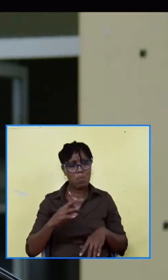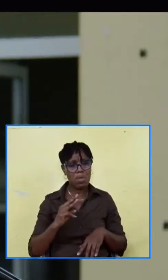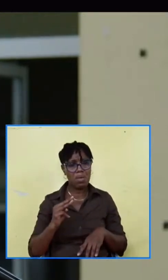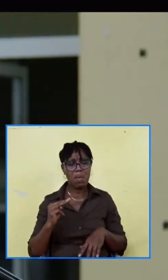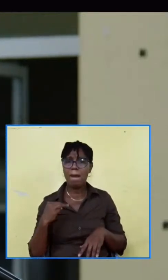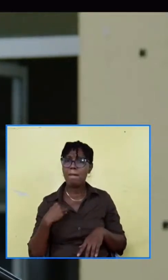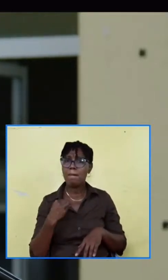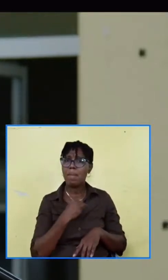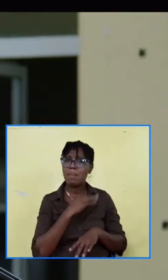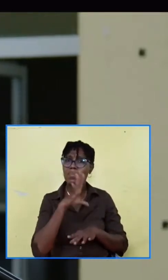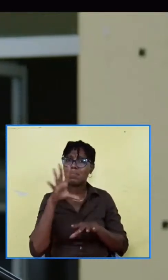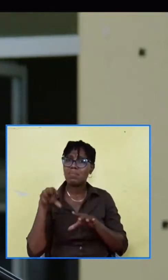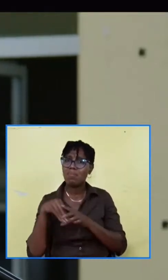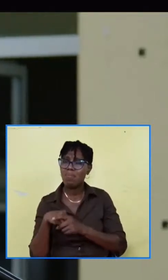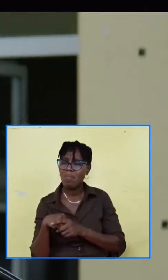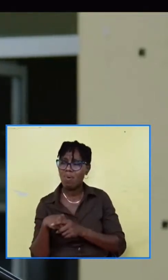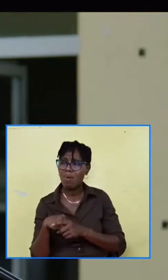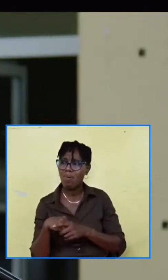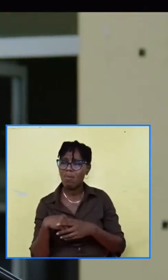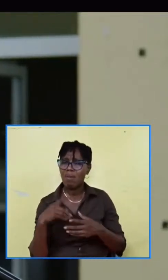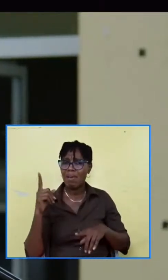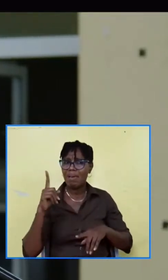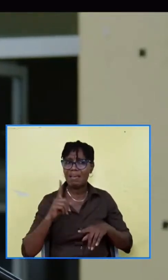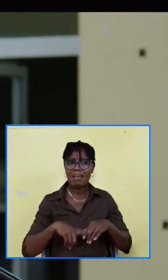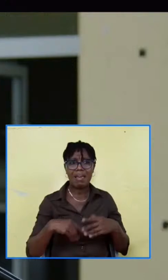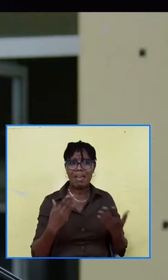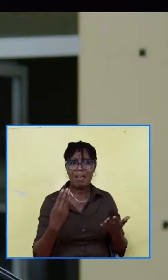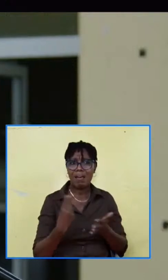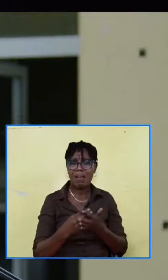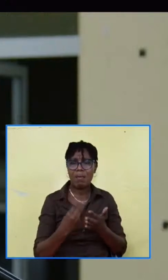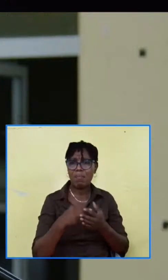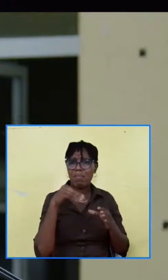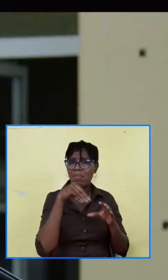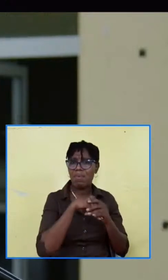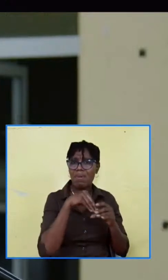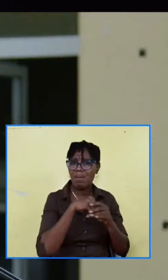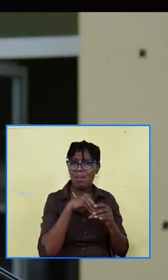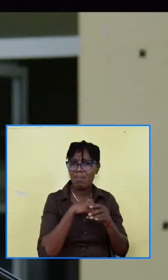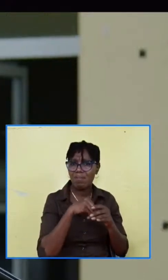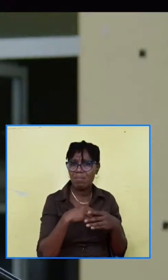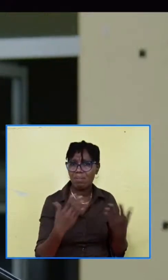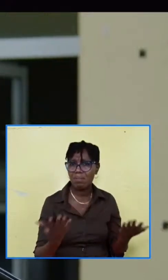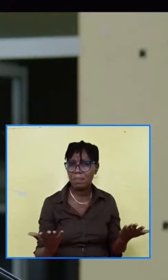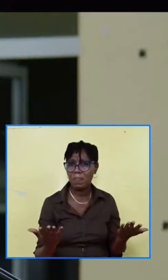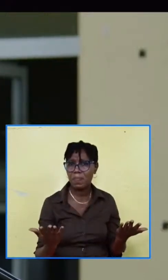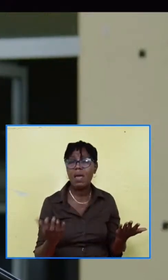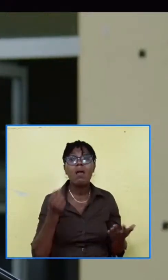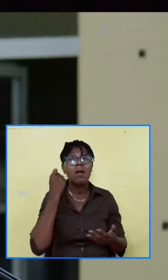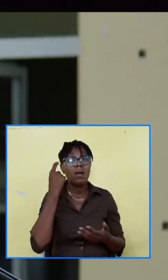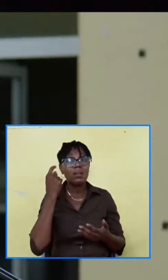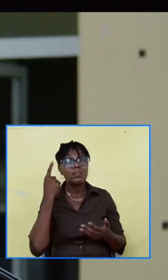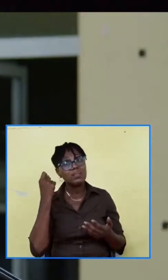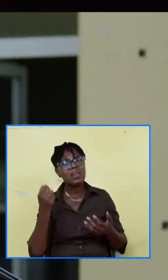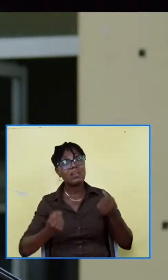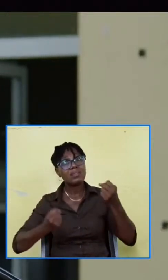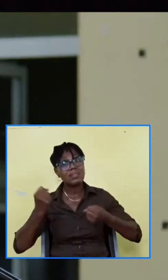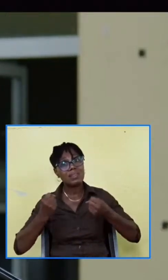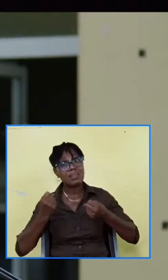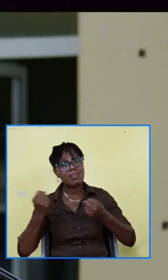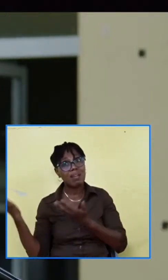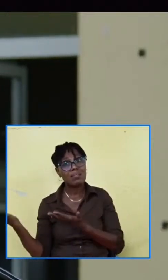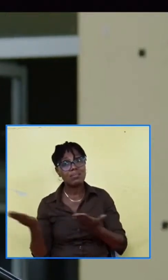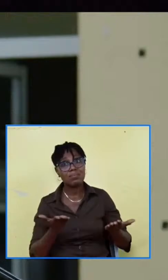of the pool, invested in a prudent manner. And I do understand, yes, many cars come here, mechanics get